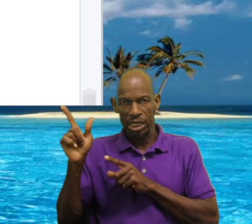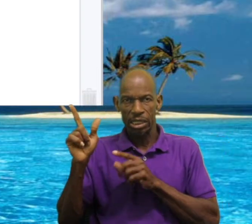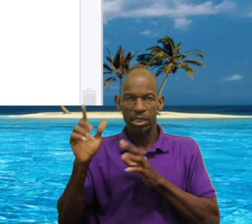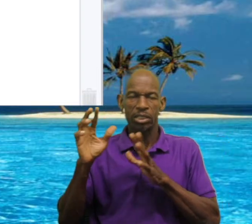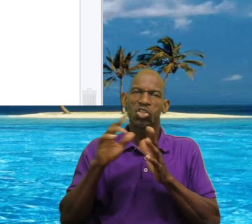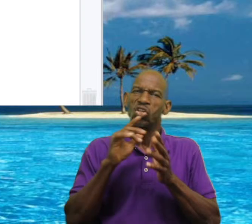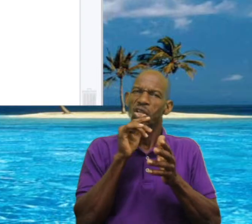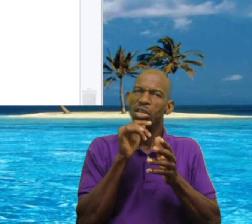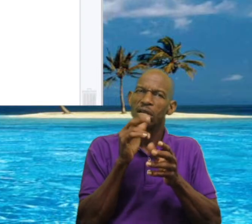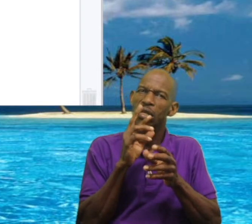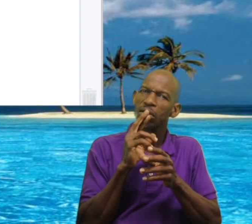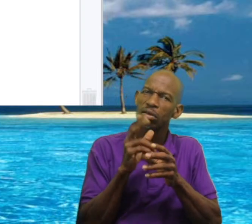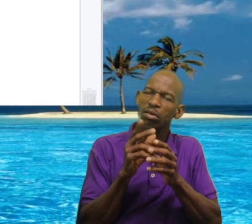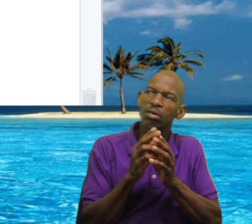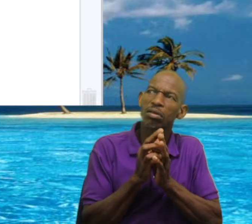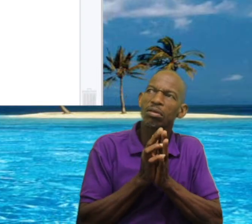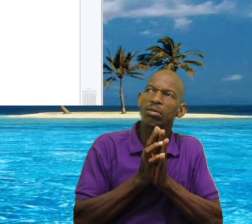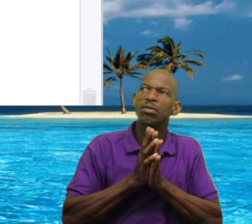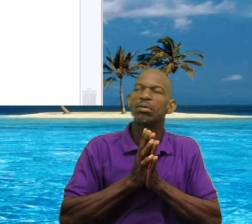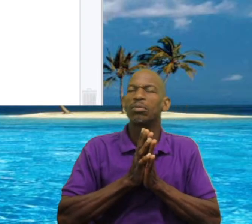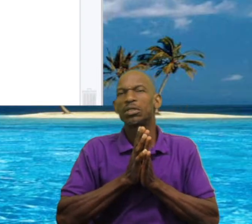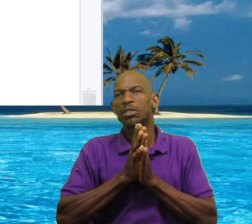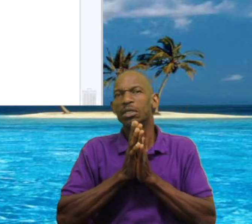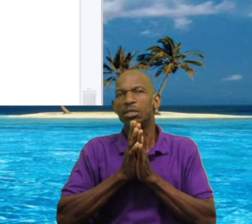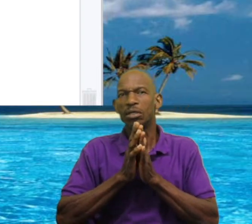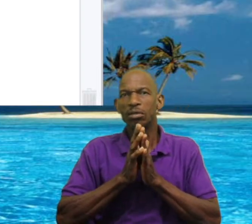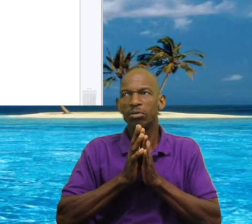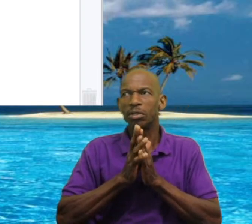I'm trying to get the idea that is opposite.